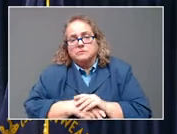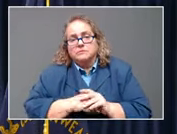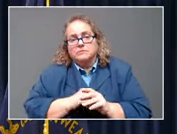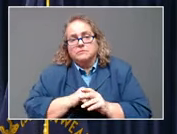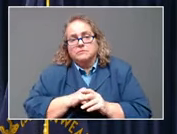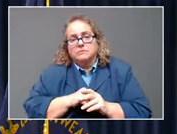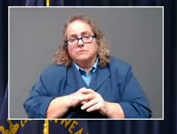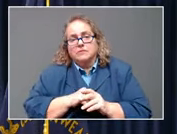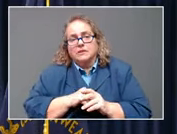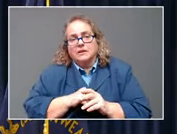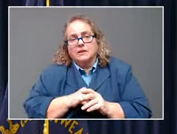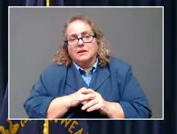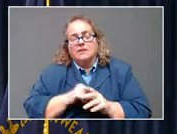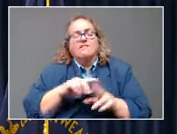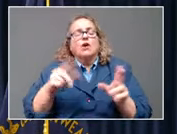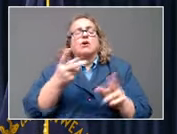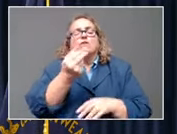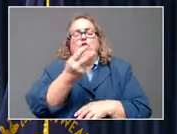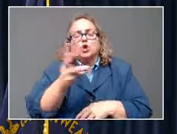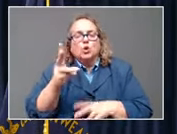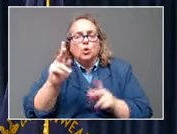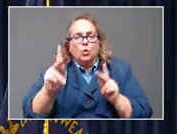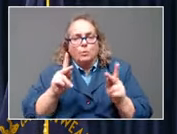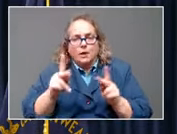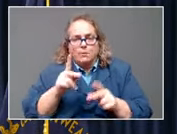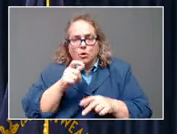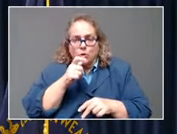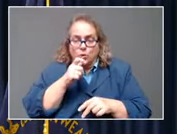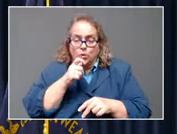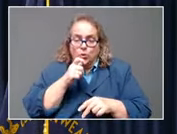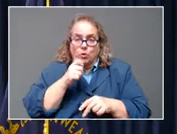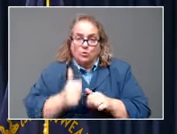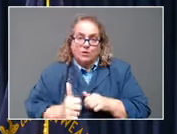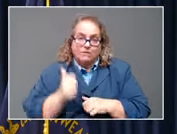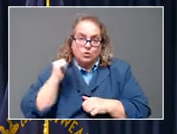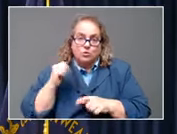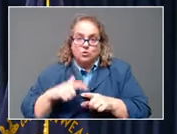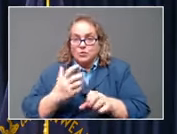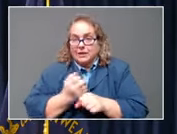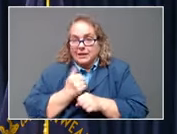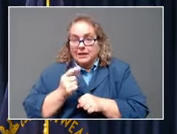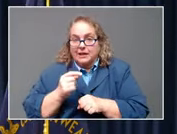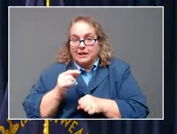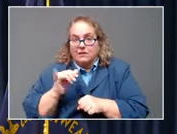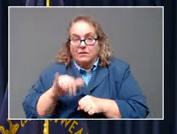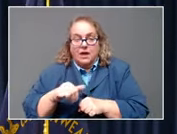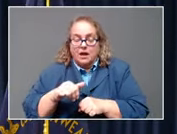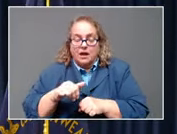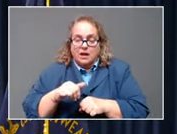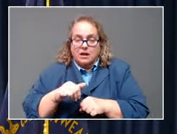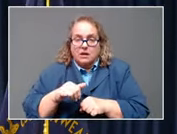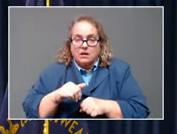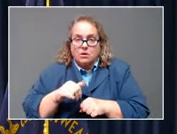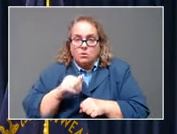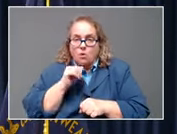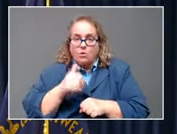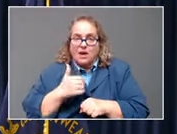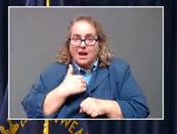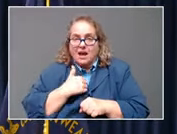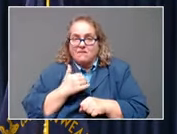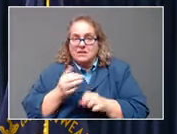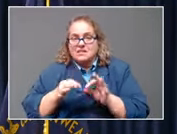There will be very few people who ultimately refuse, that won't have as significant of an impact